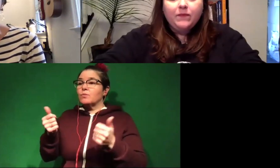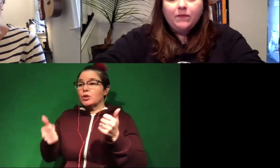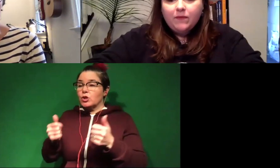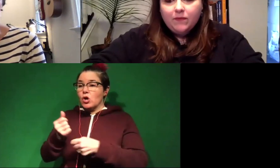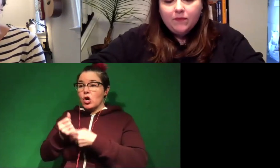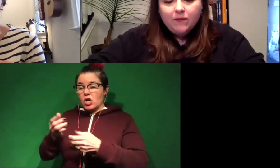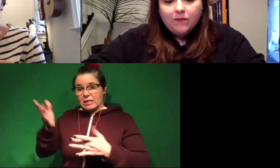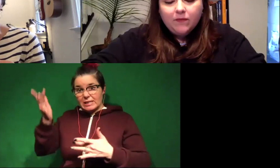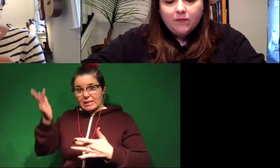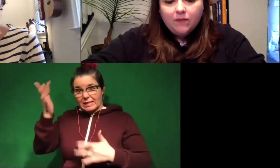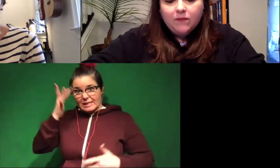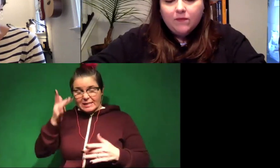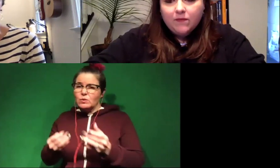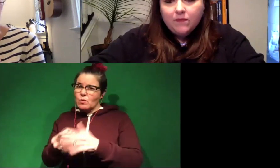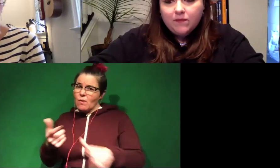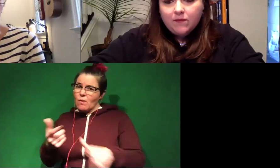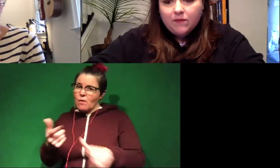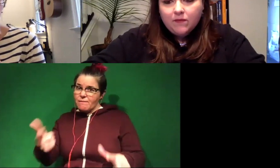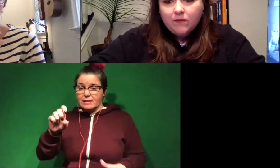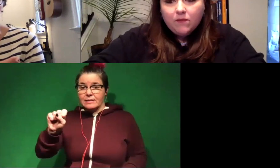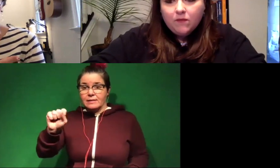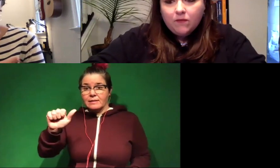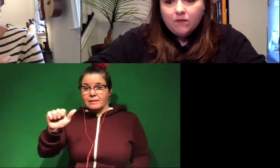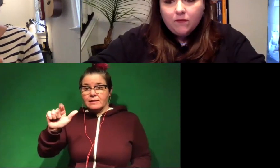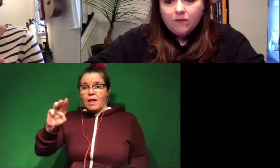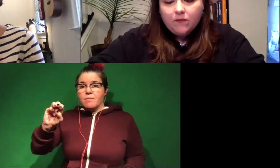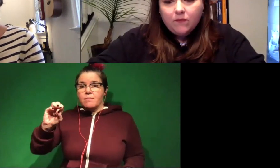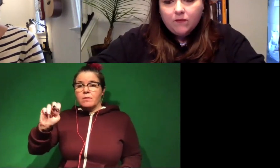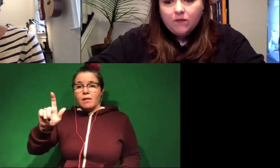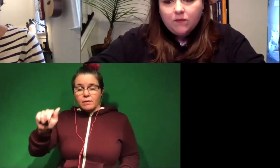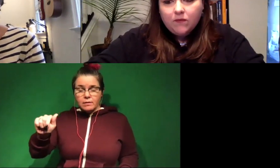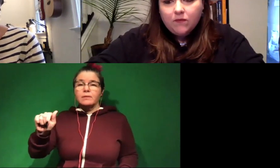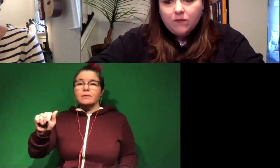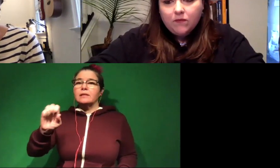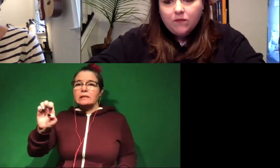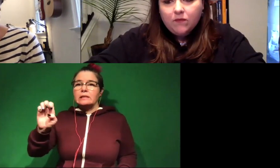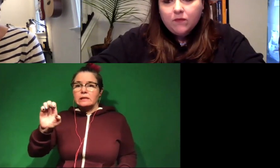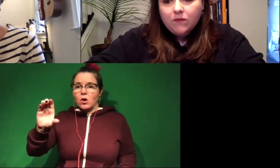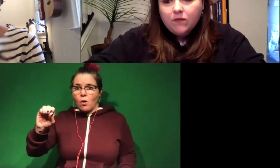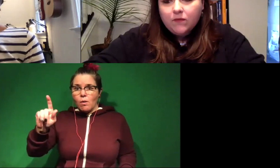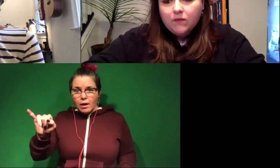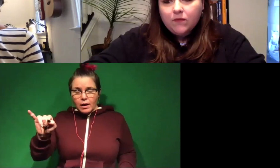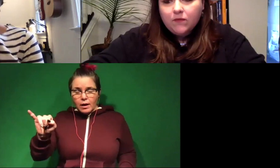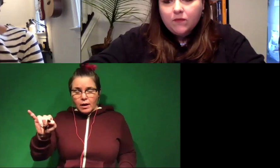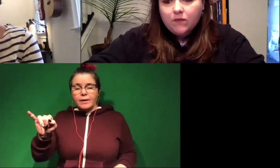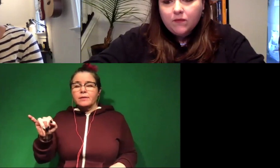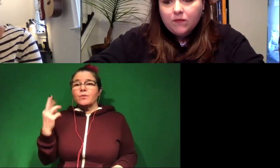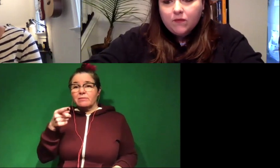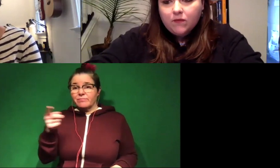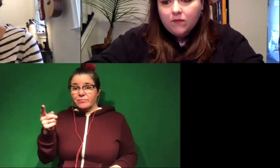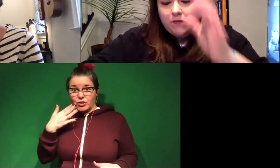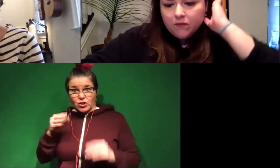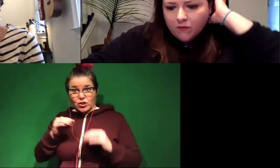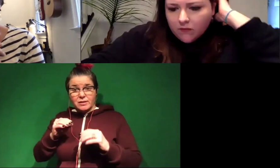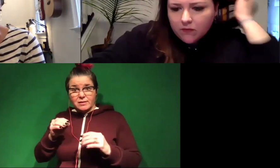grow fast. So you may have heard of Salmonella, E. coli. One of the reasons why they're so good at causing